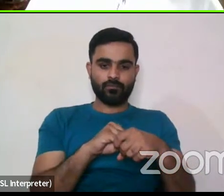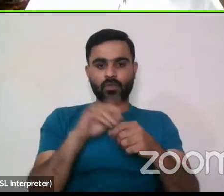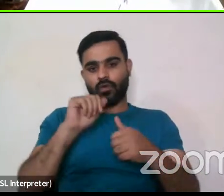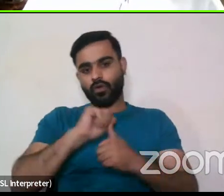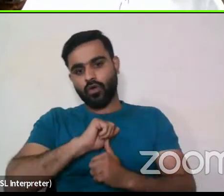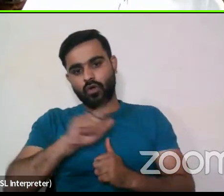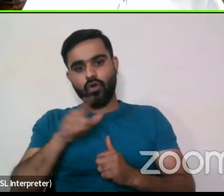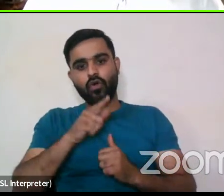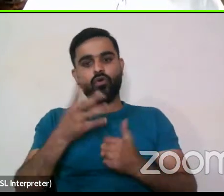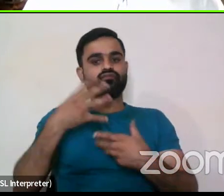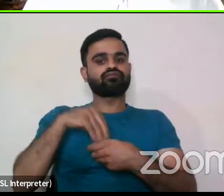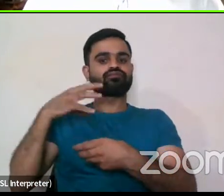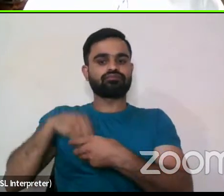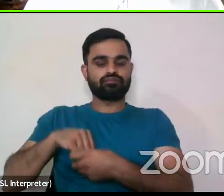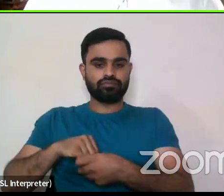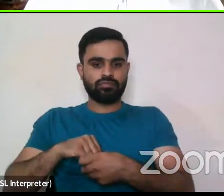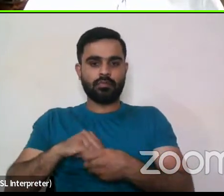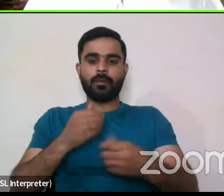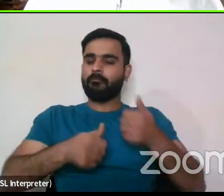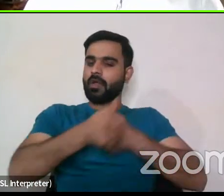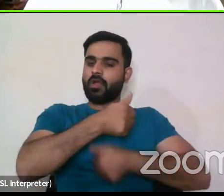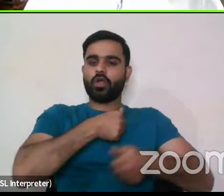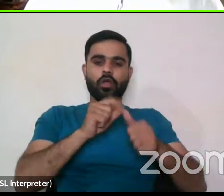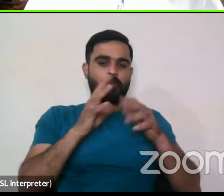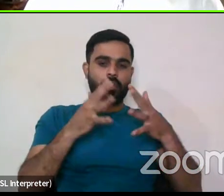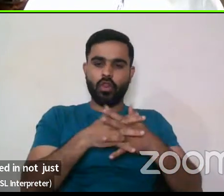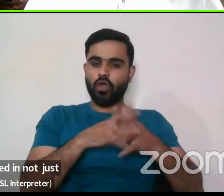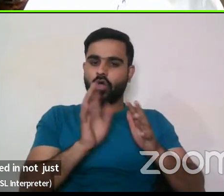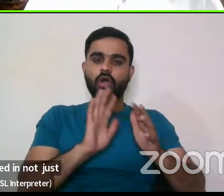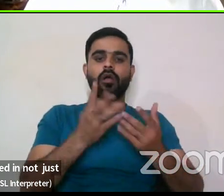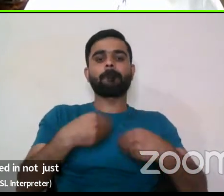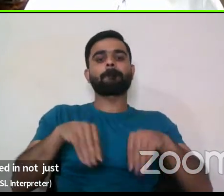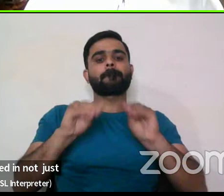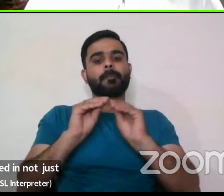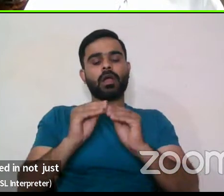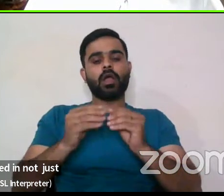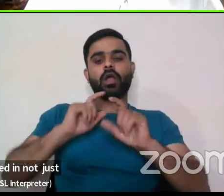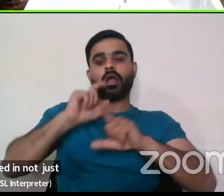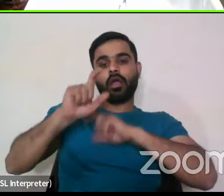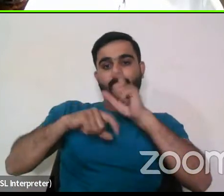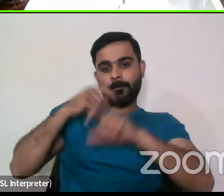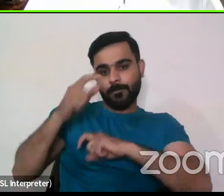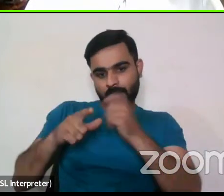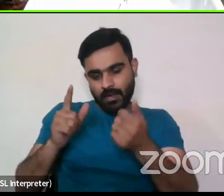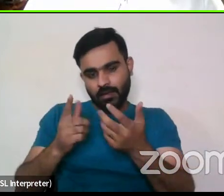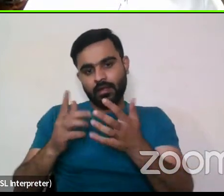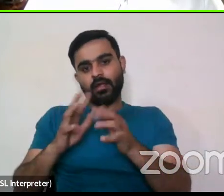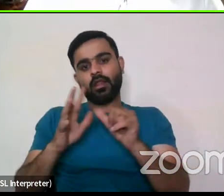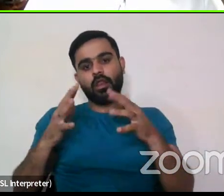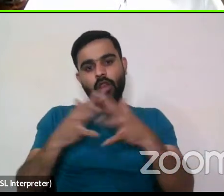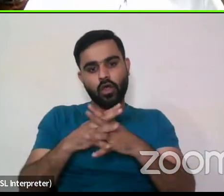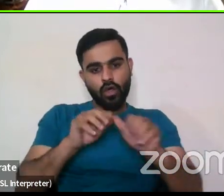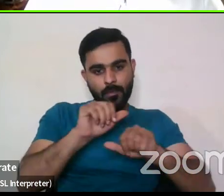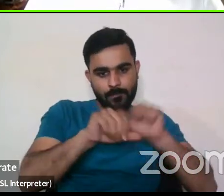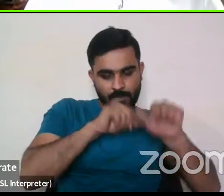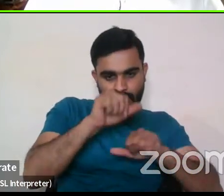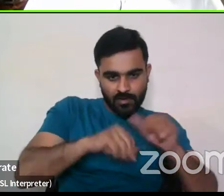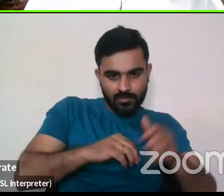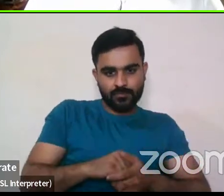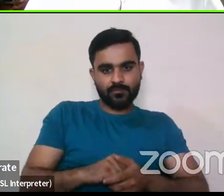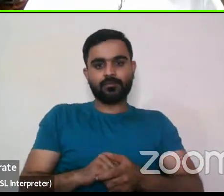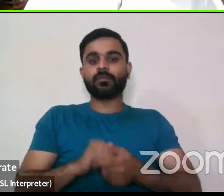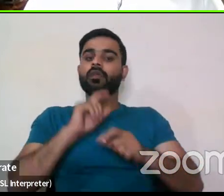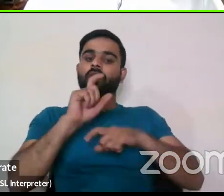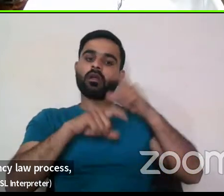here are involved in. Not just competition law, perhaps maybe the corporate insolvency law process, perhaps maybe the